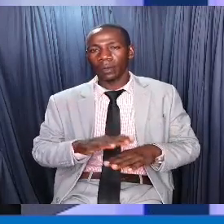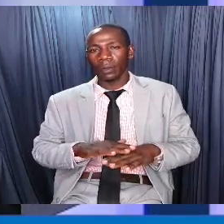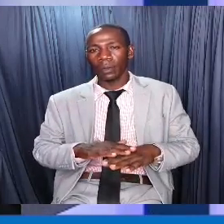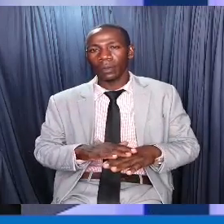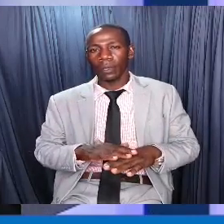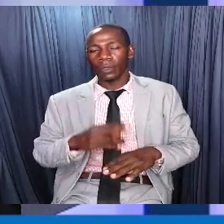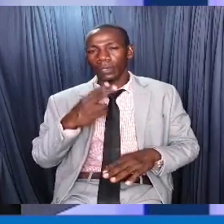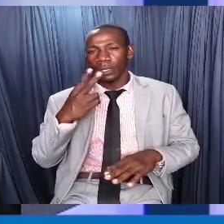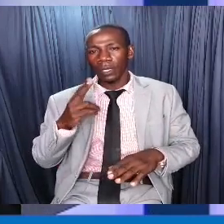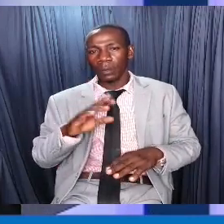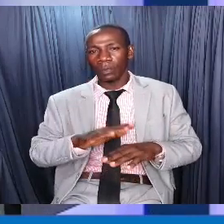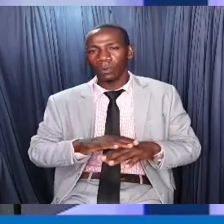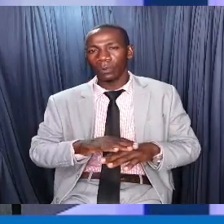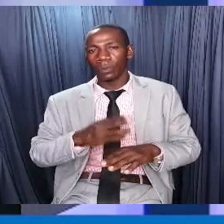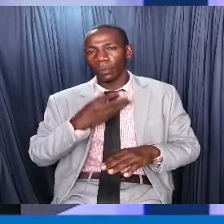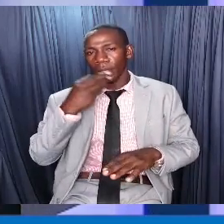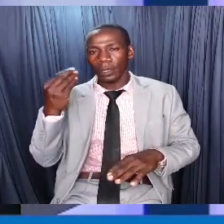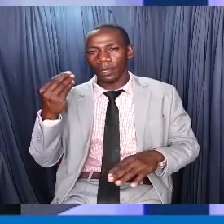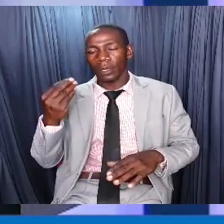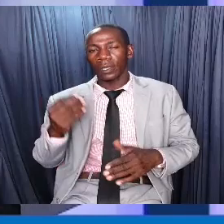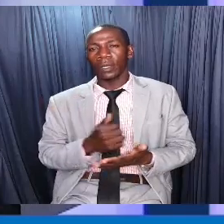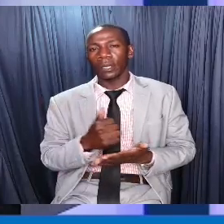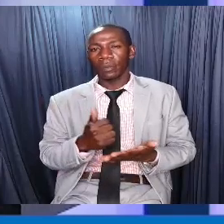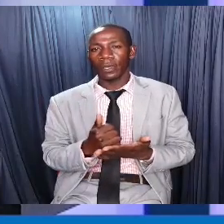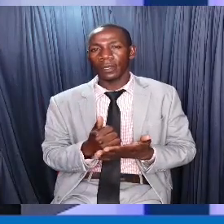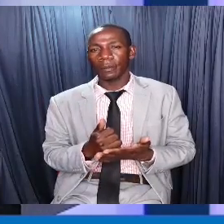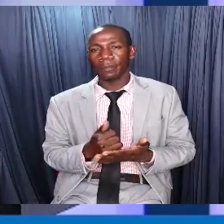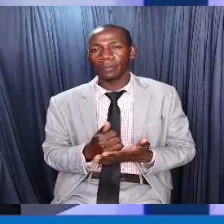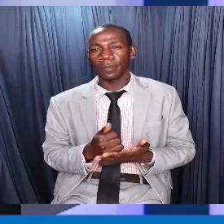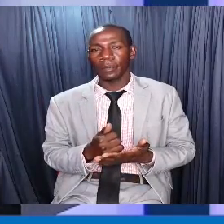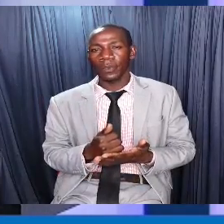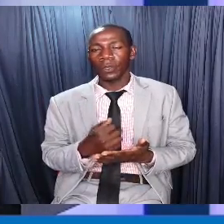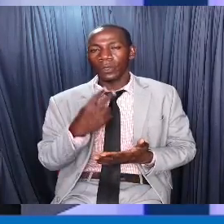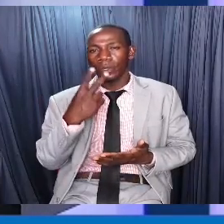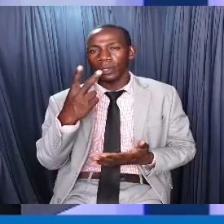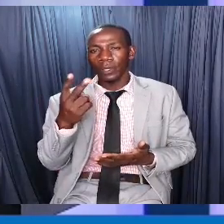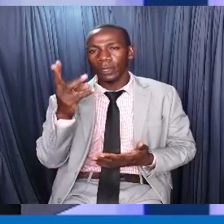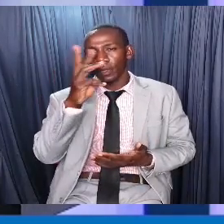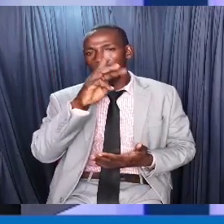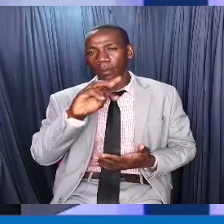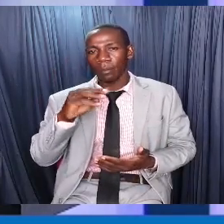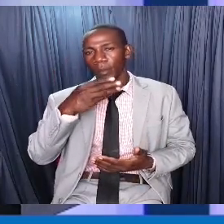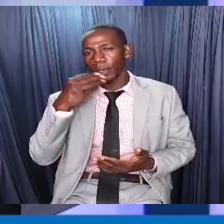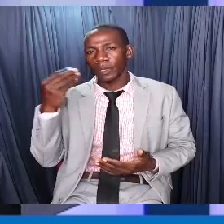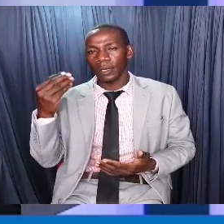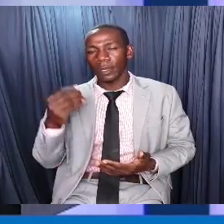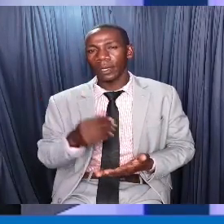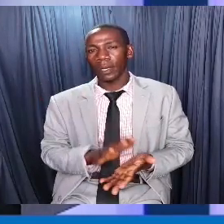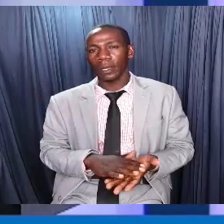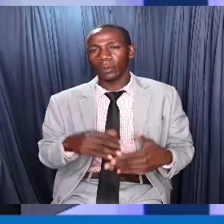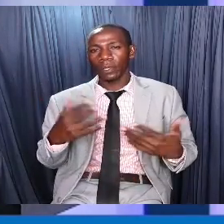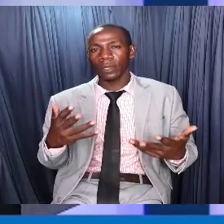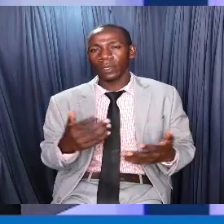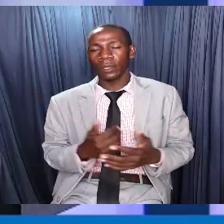people and counting them better. Amen. Esteeming them better. Hallelujah.